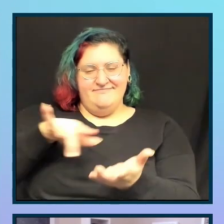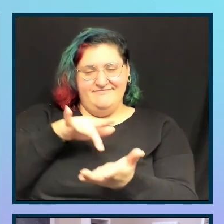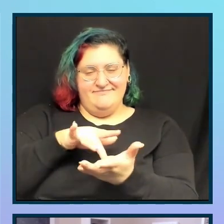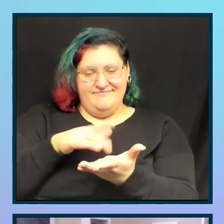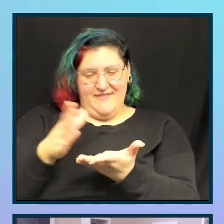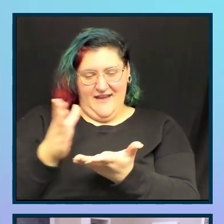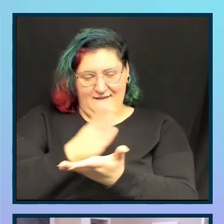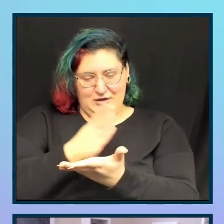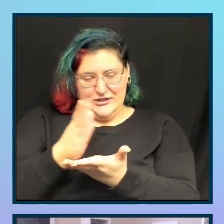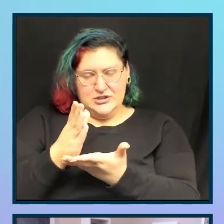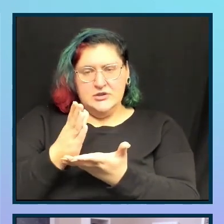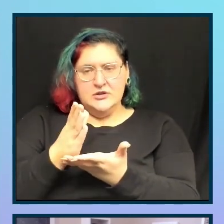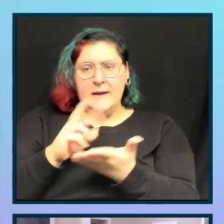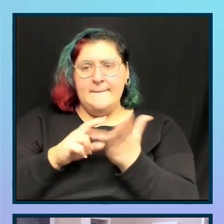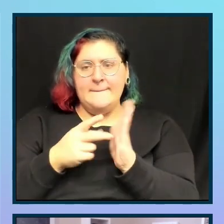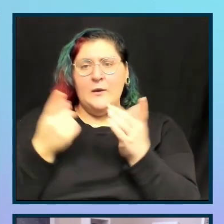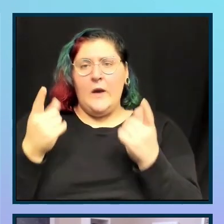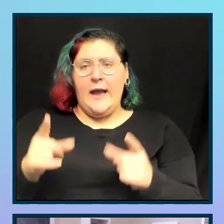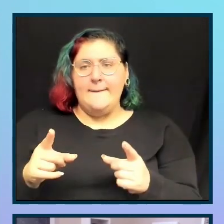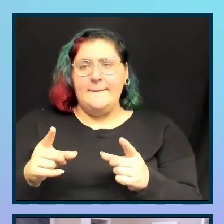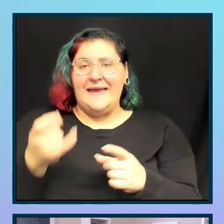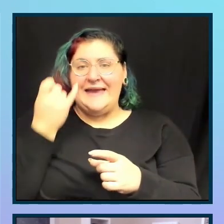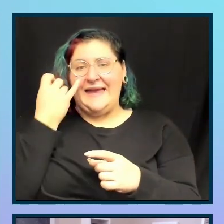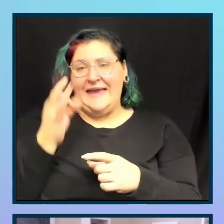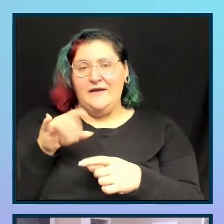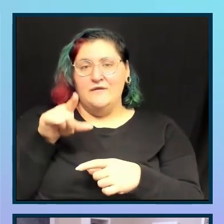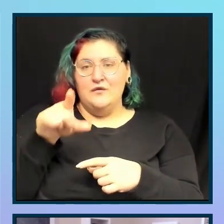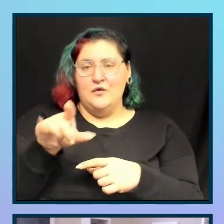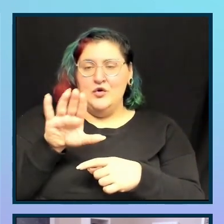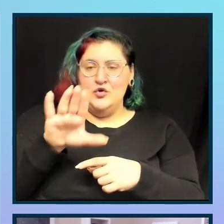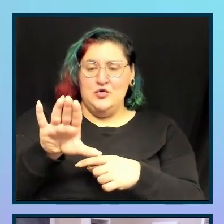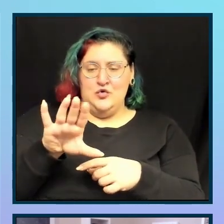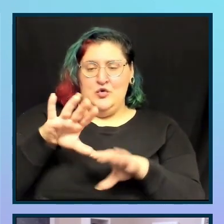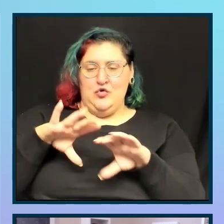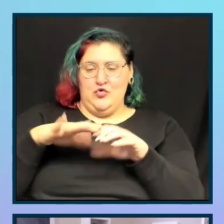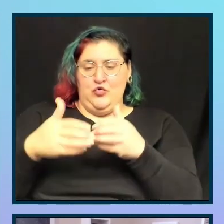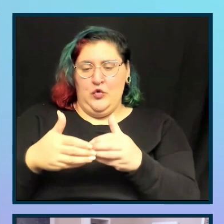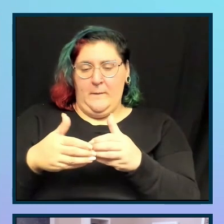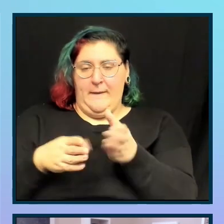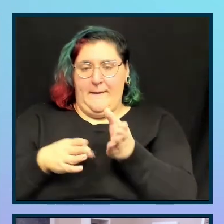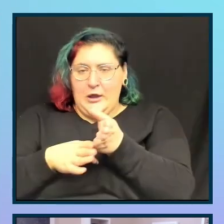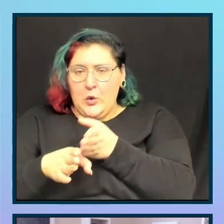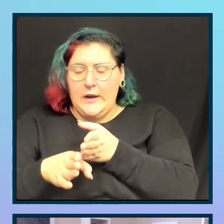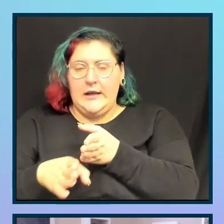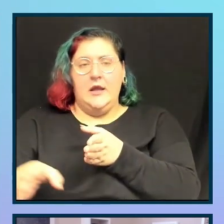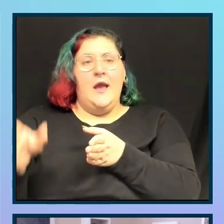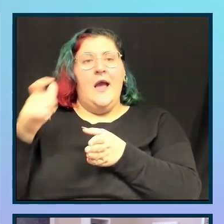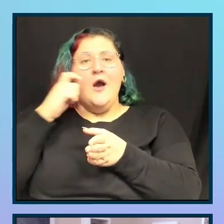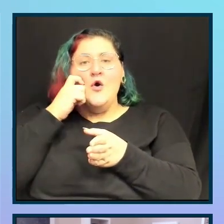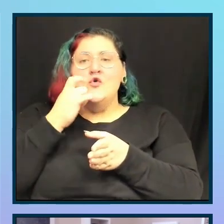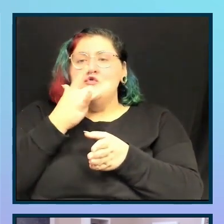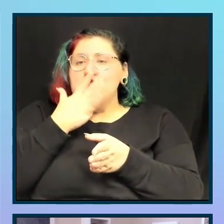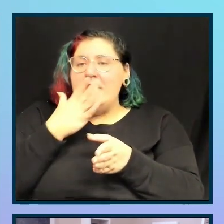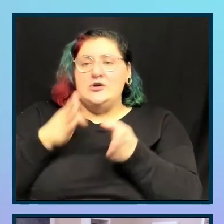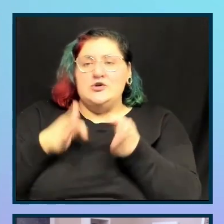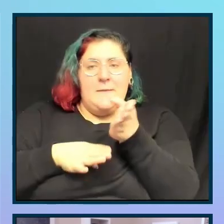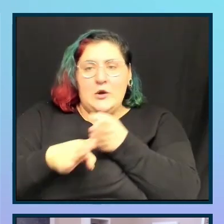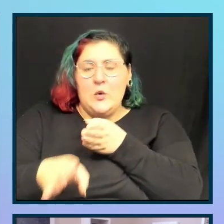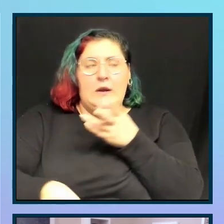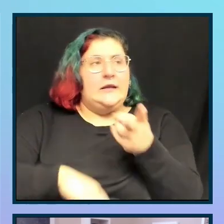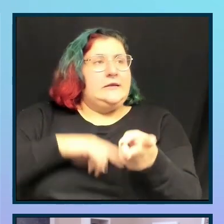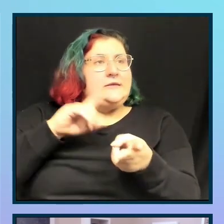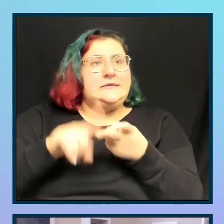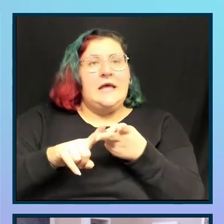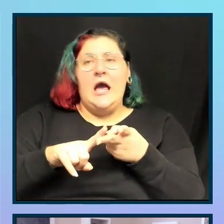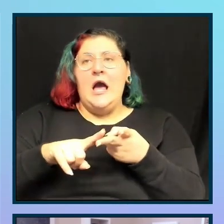is racial minorities or ethnic minorities or sexual orientation minorities, or key to this presentation and to this